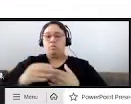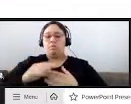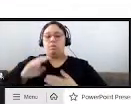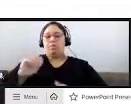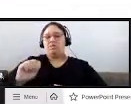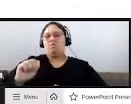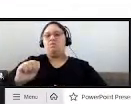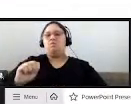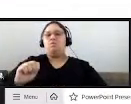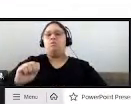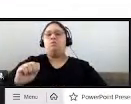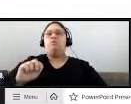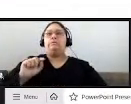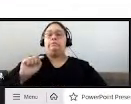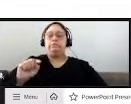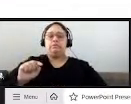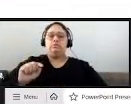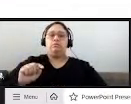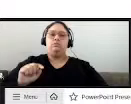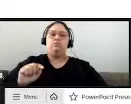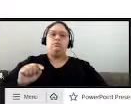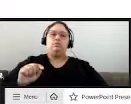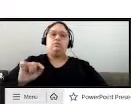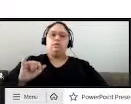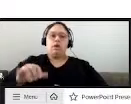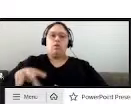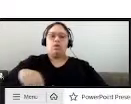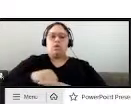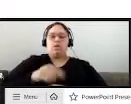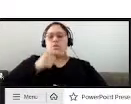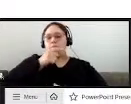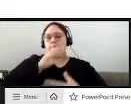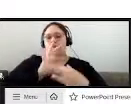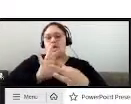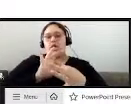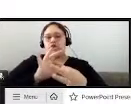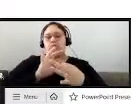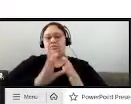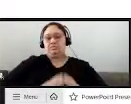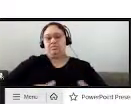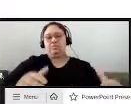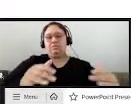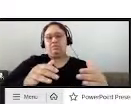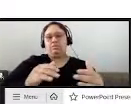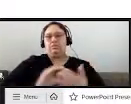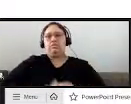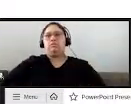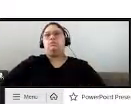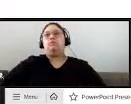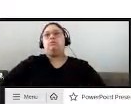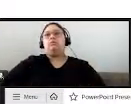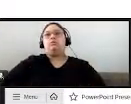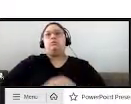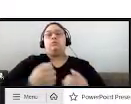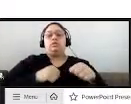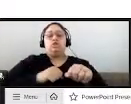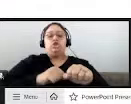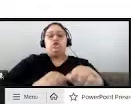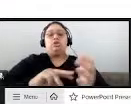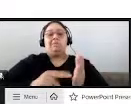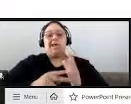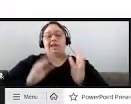Maseko. It is in the public engagement space. In a strategic planning meeting